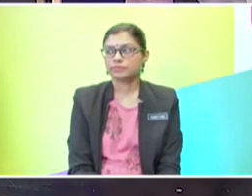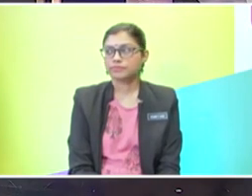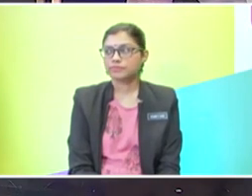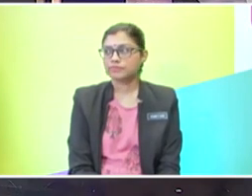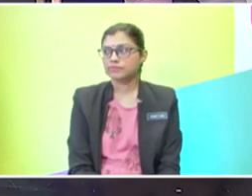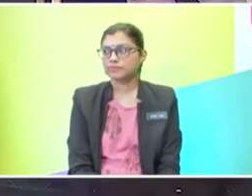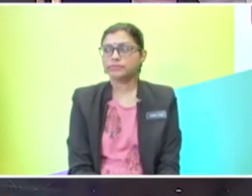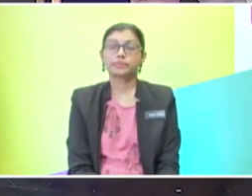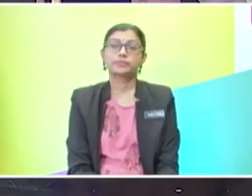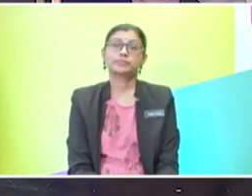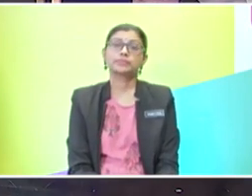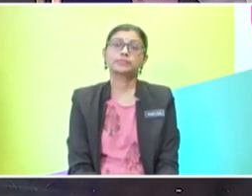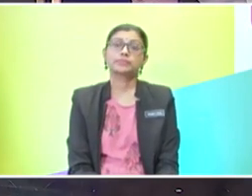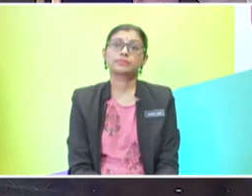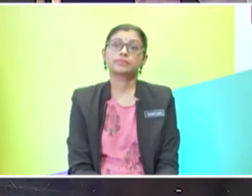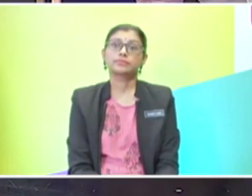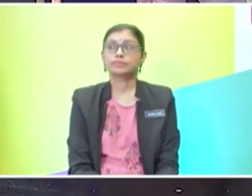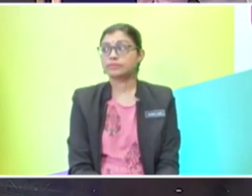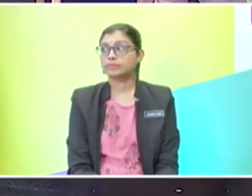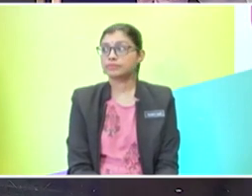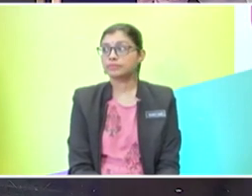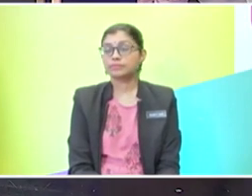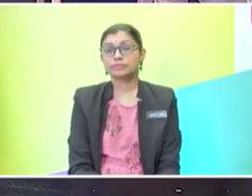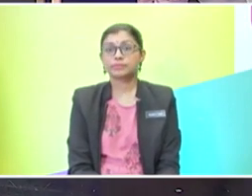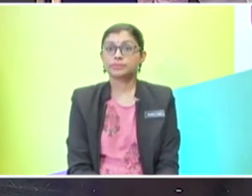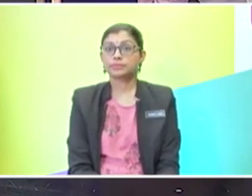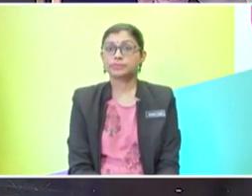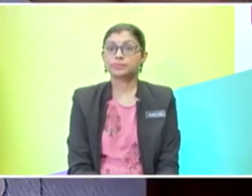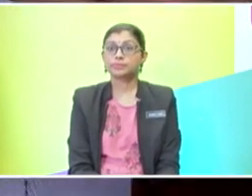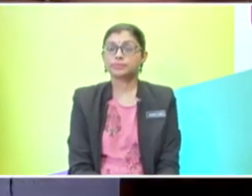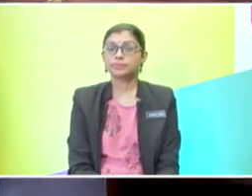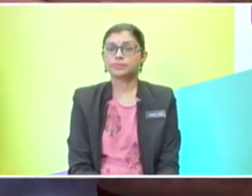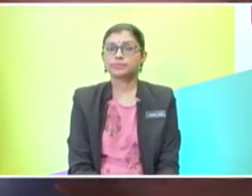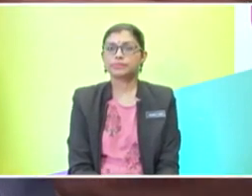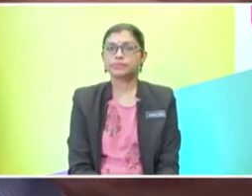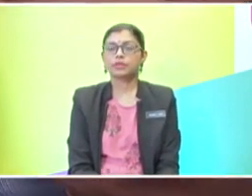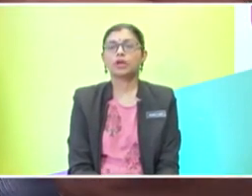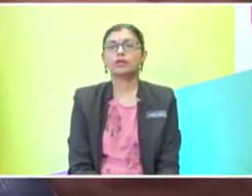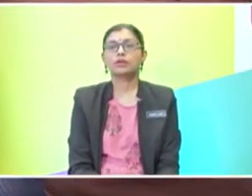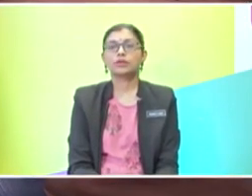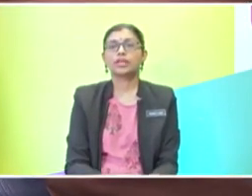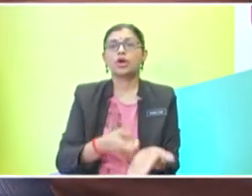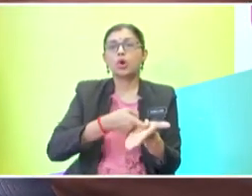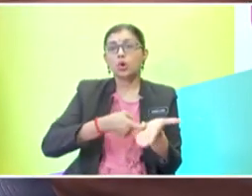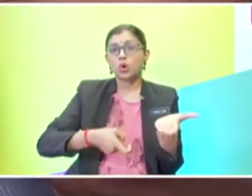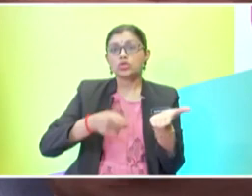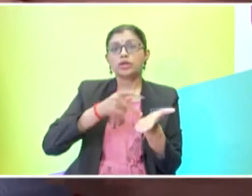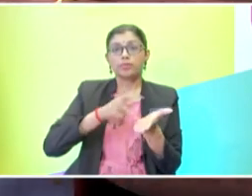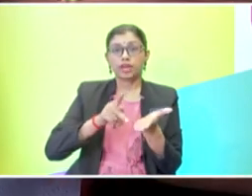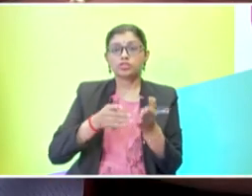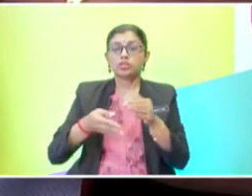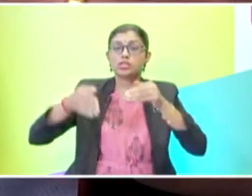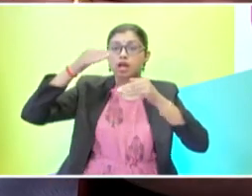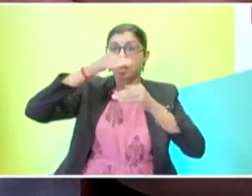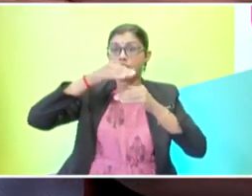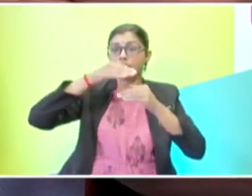over here. Yeah. Okay, I think we have a few more. I'm going to go really quick. Obtained when cost price is higher than selling price.